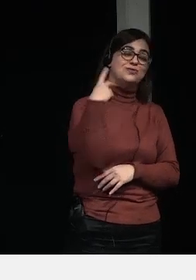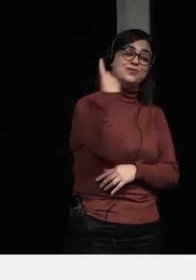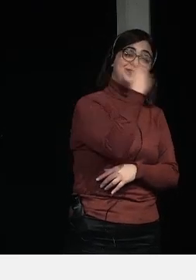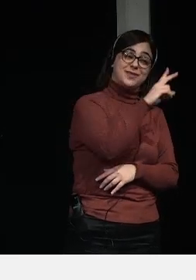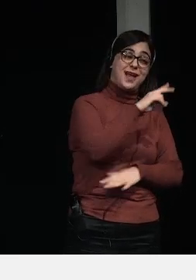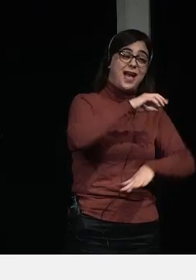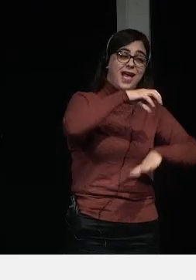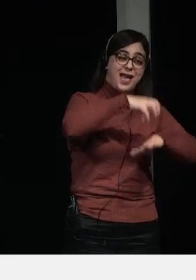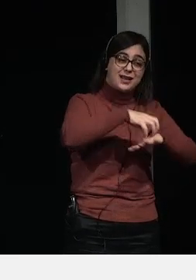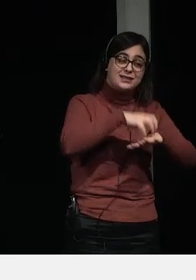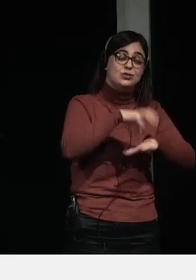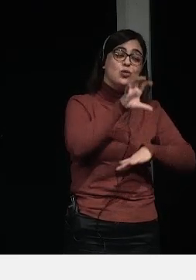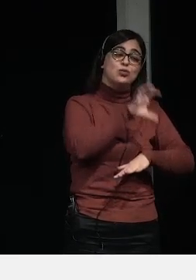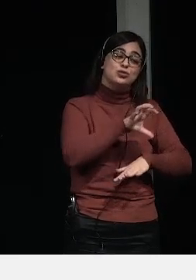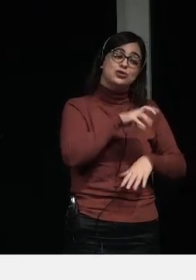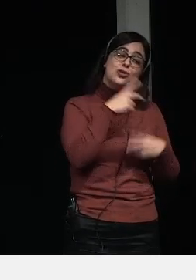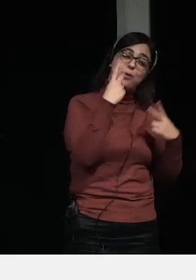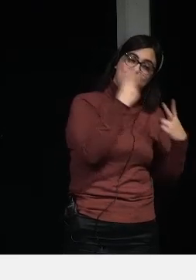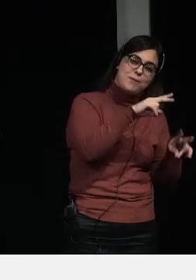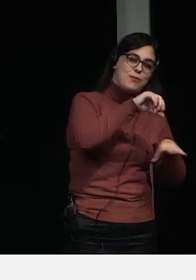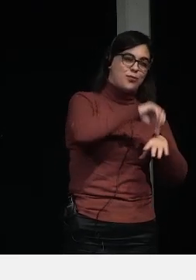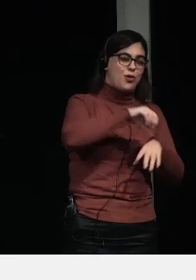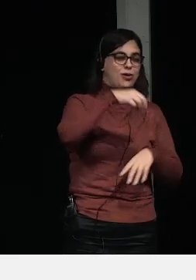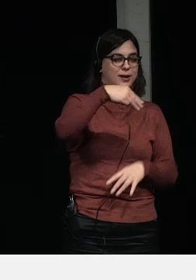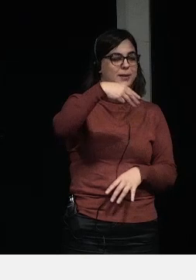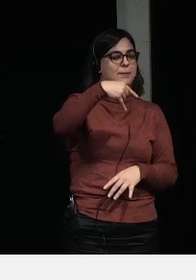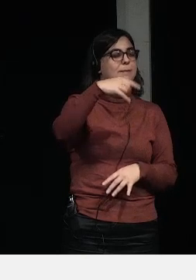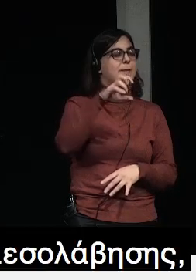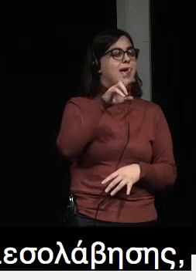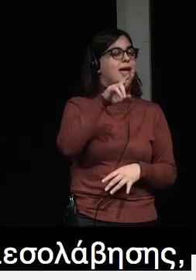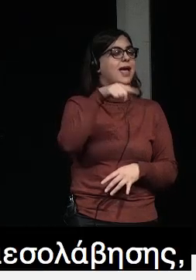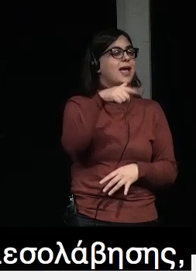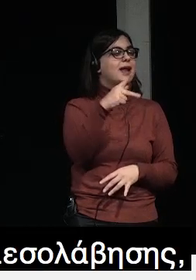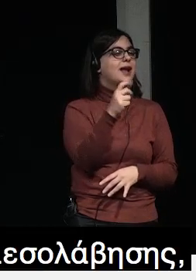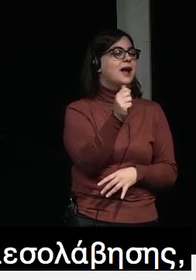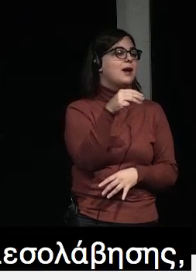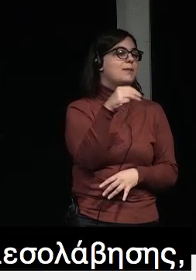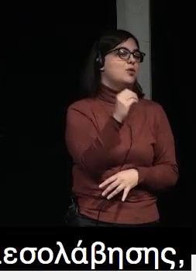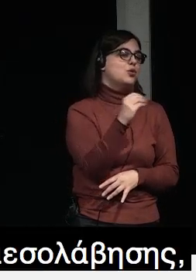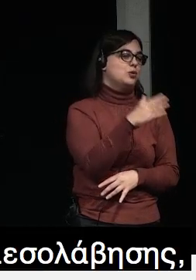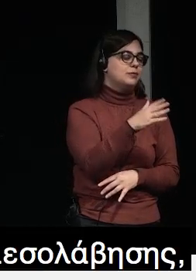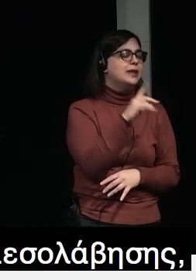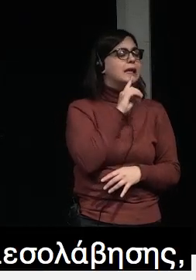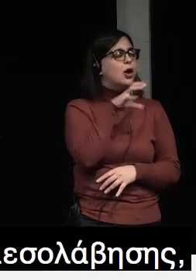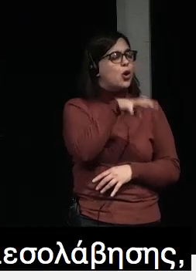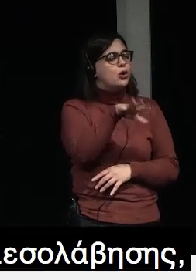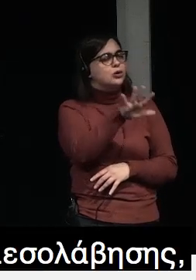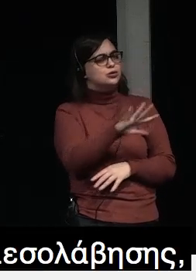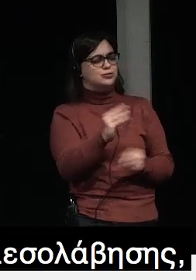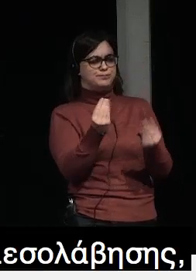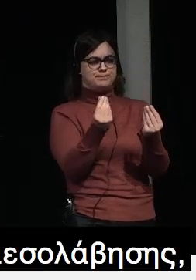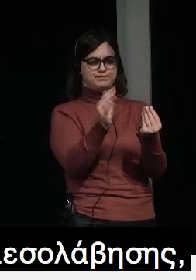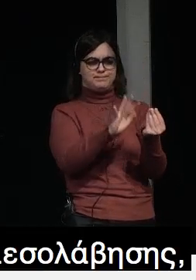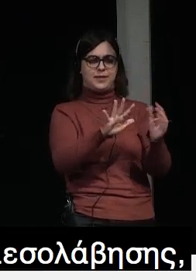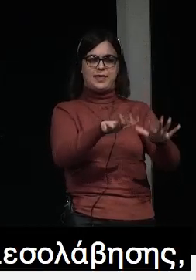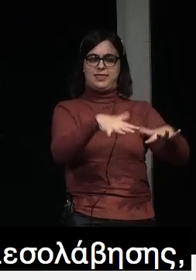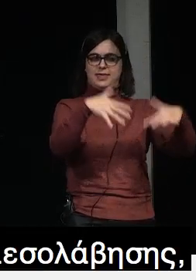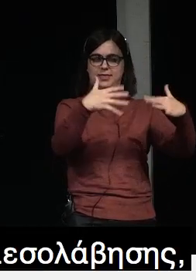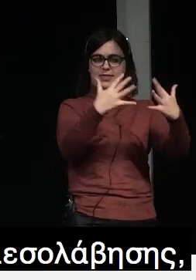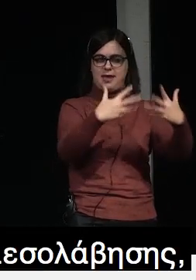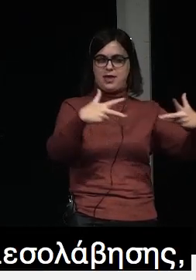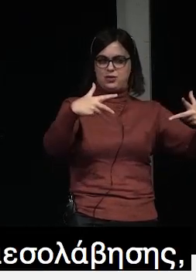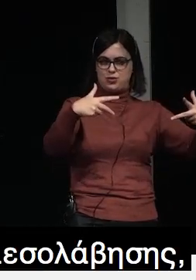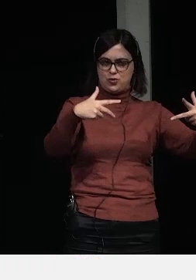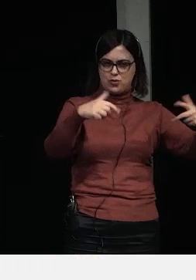in the debate of this conference, which is similar to a theater, in line with what the founder of humanistic conflict mediation,